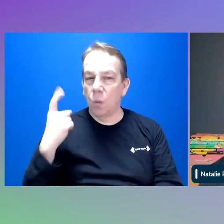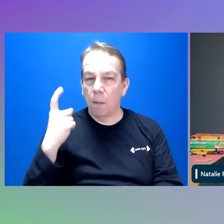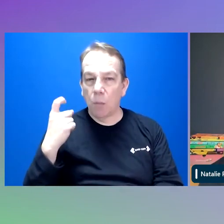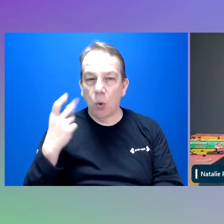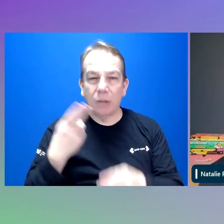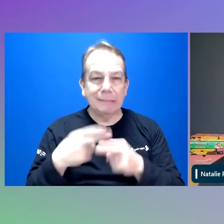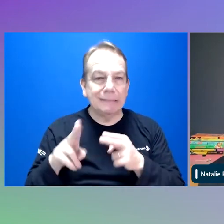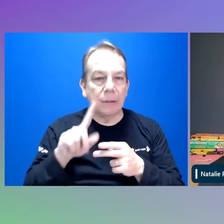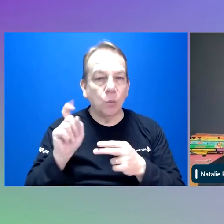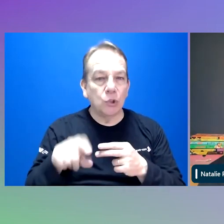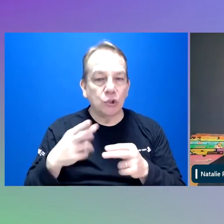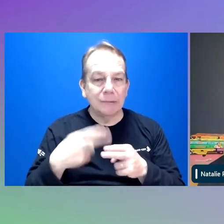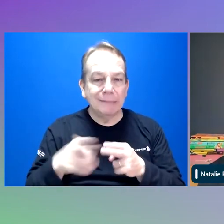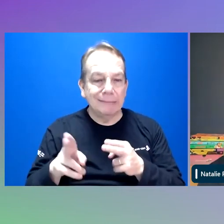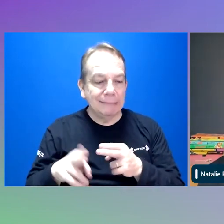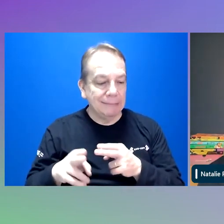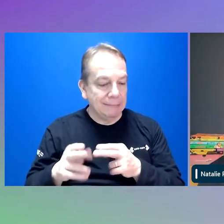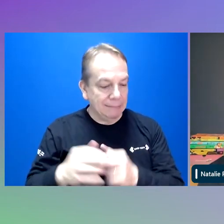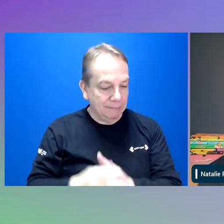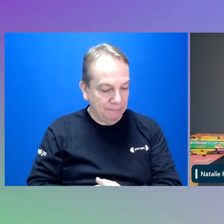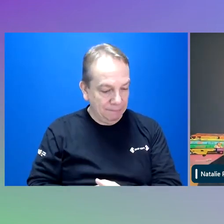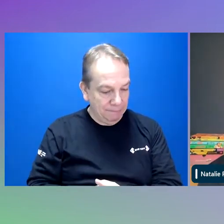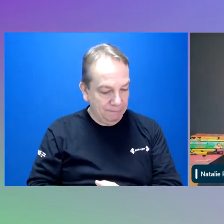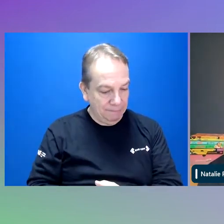answer quickly.